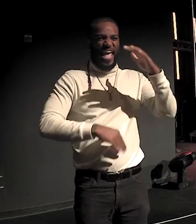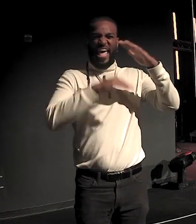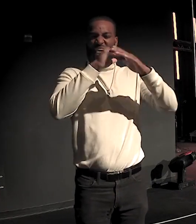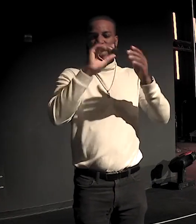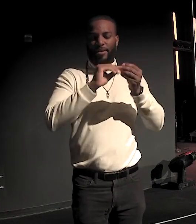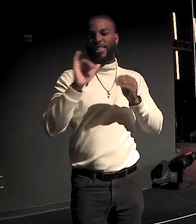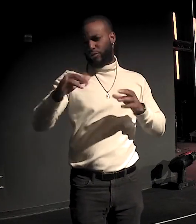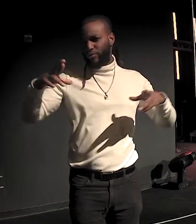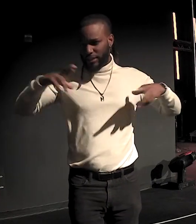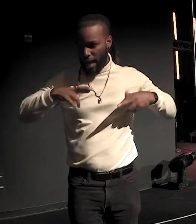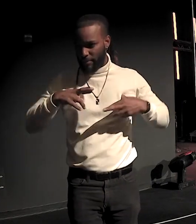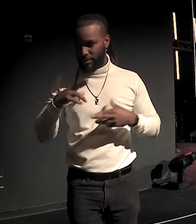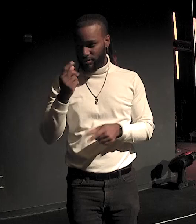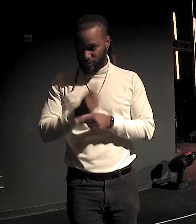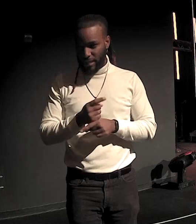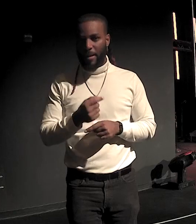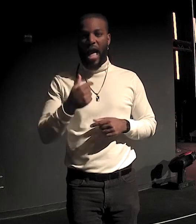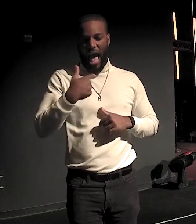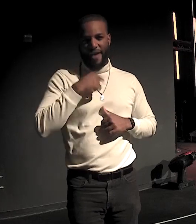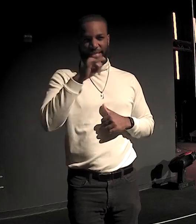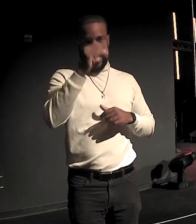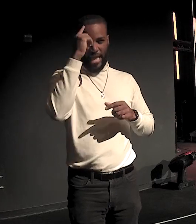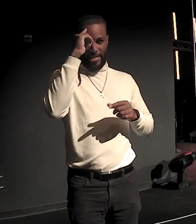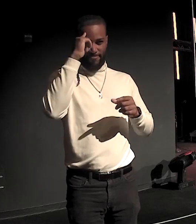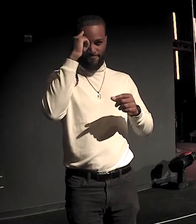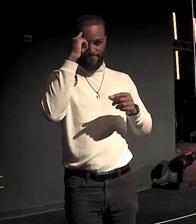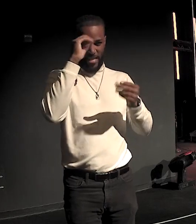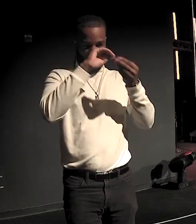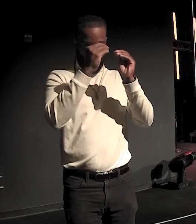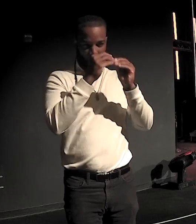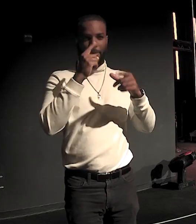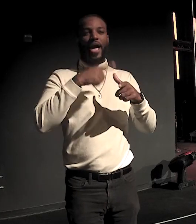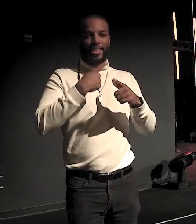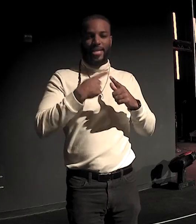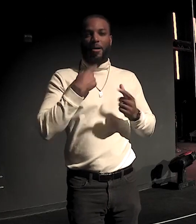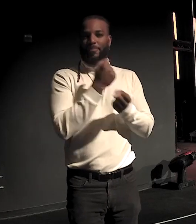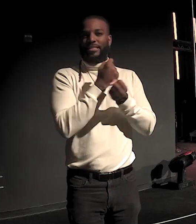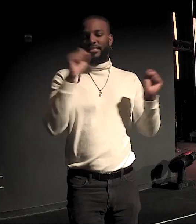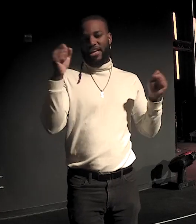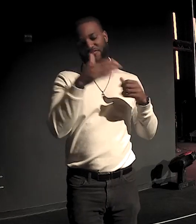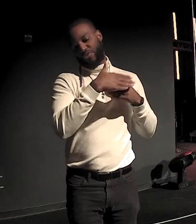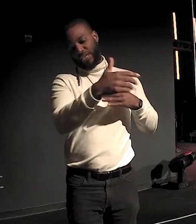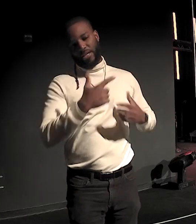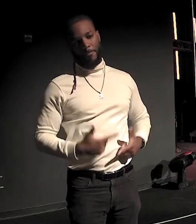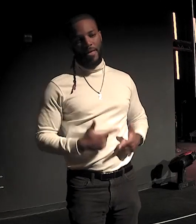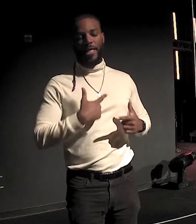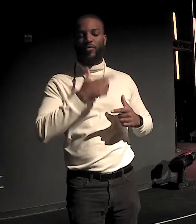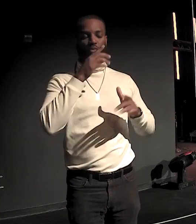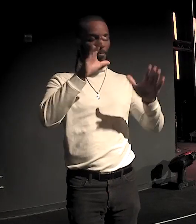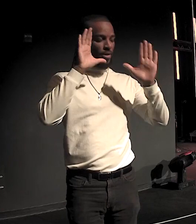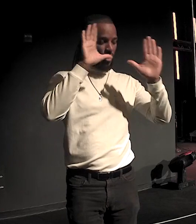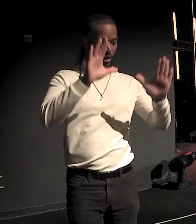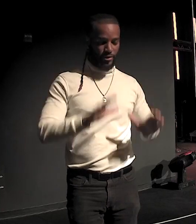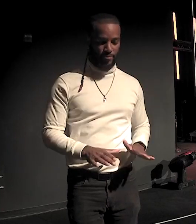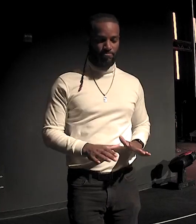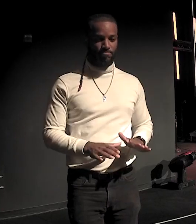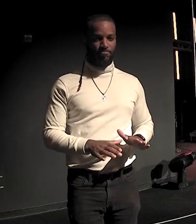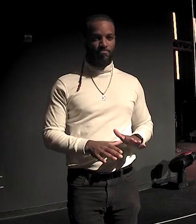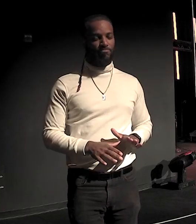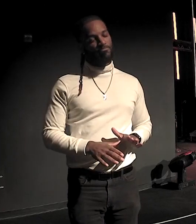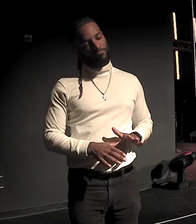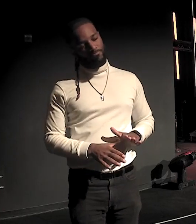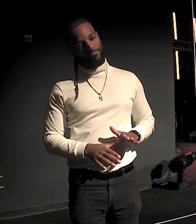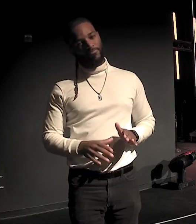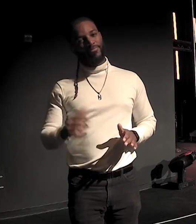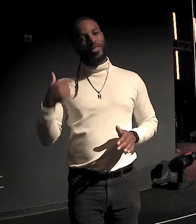what retirement's all about, right? It's all about having that number, and then I'm secure and I'm going to be safe and it's going to be the best.